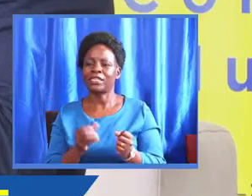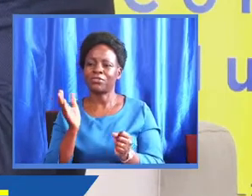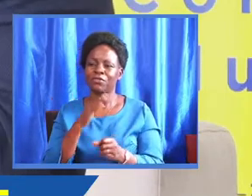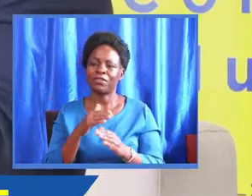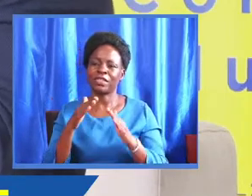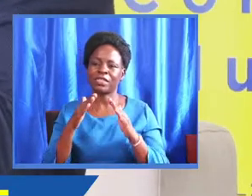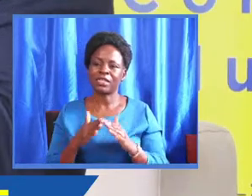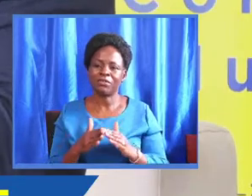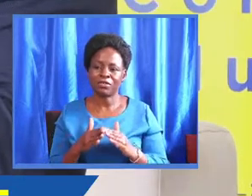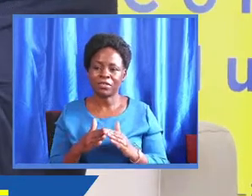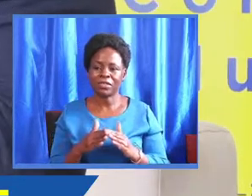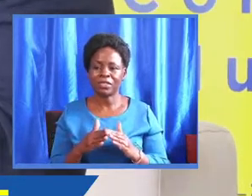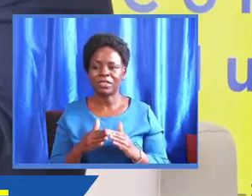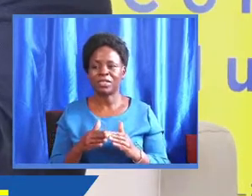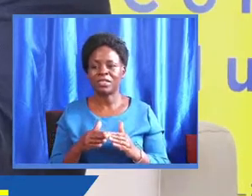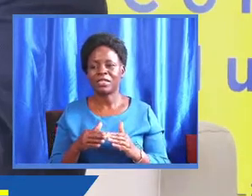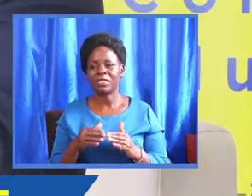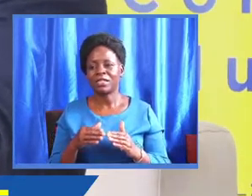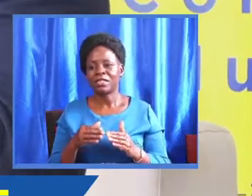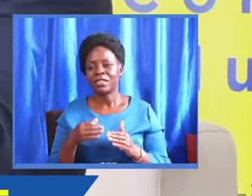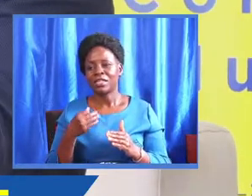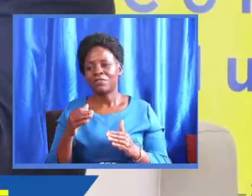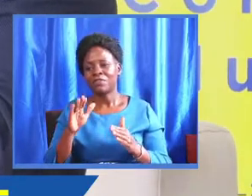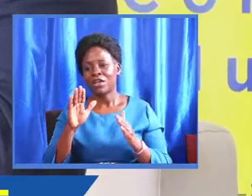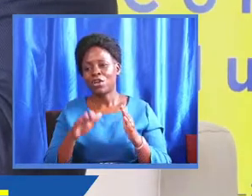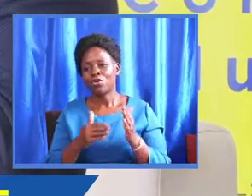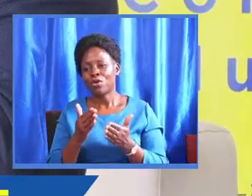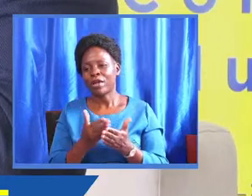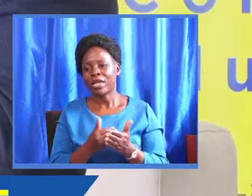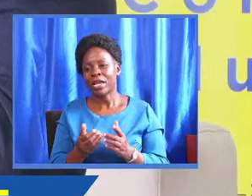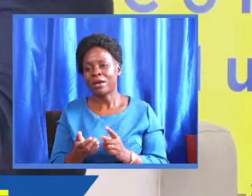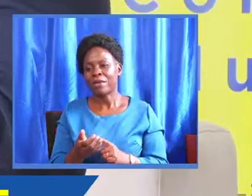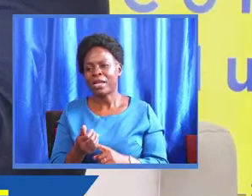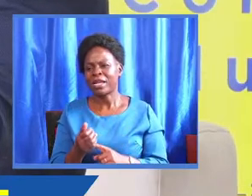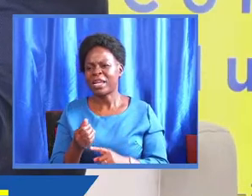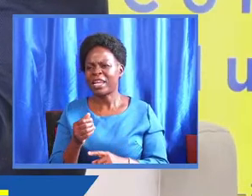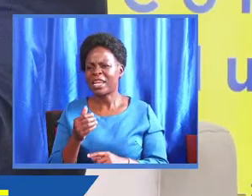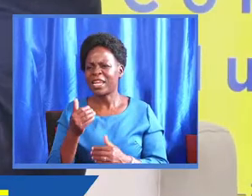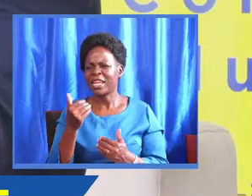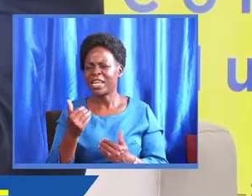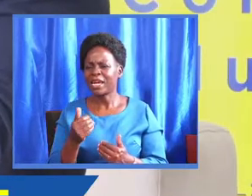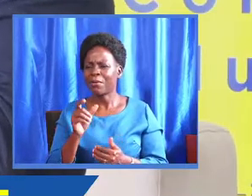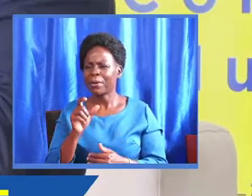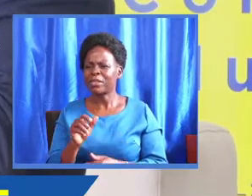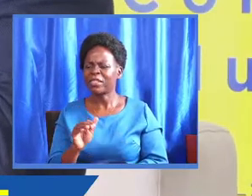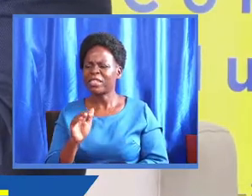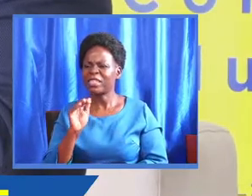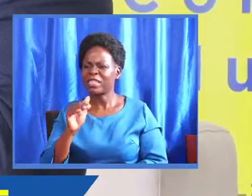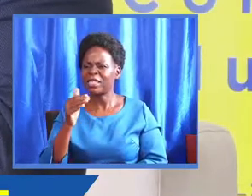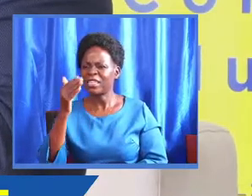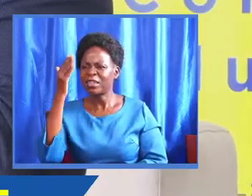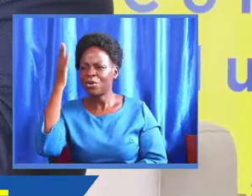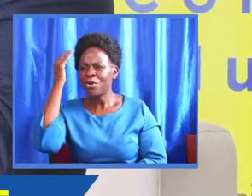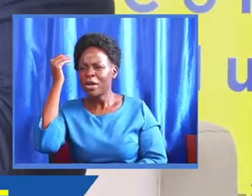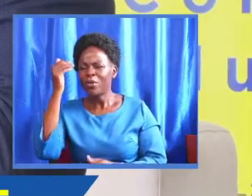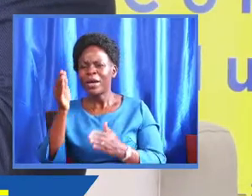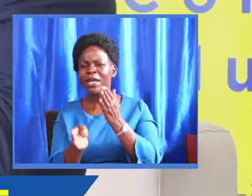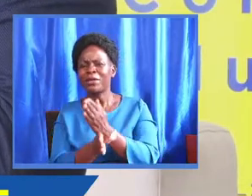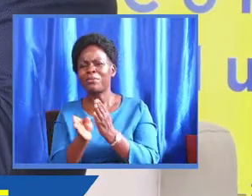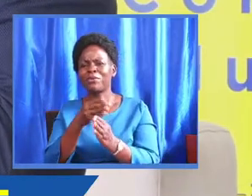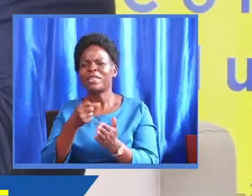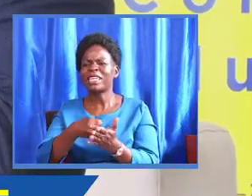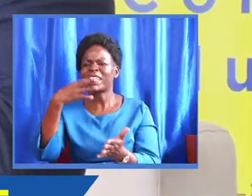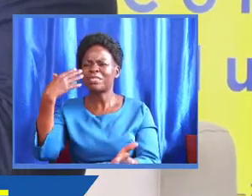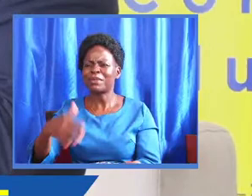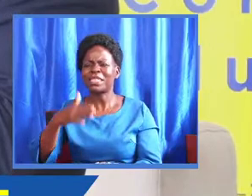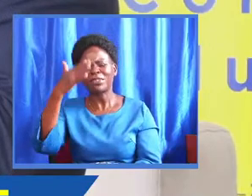know, if you are a normal income earner. That is. So somebody is asking, why is building so expensive?